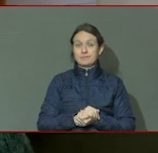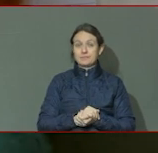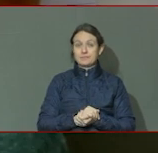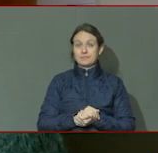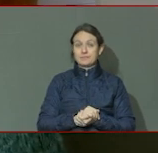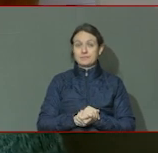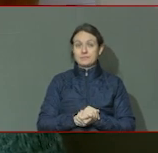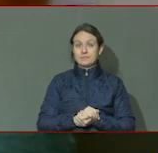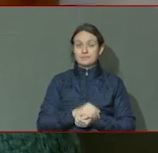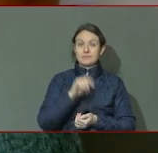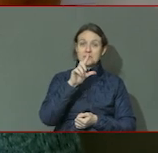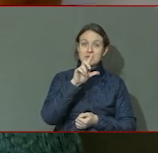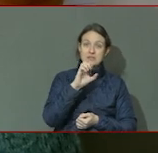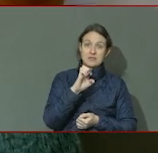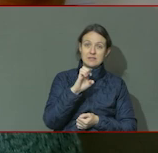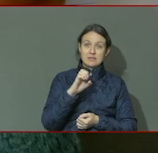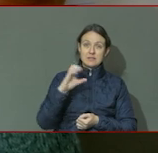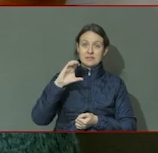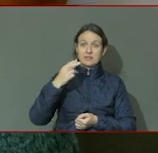to Le Chatelier.